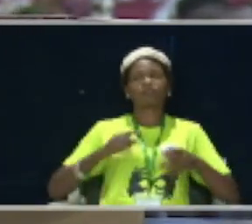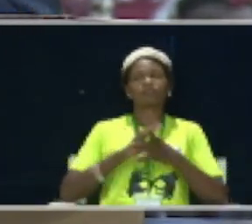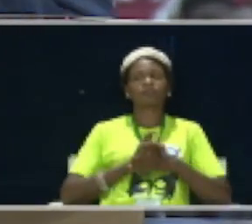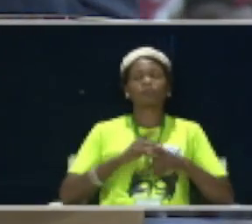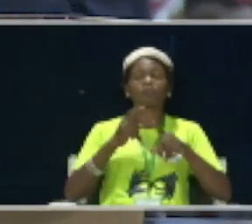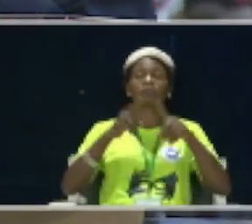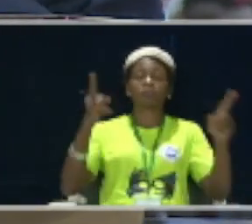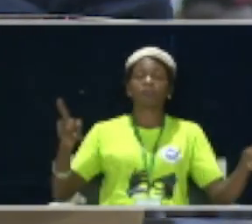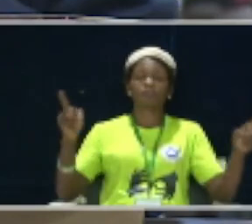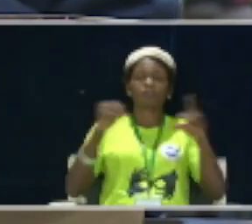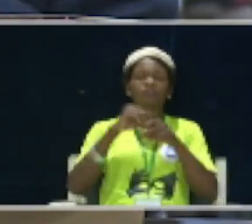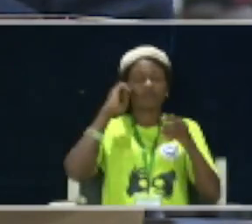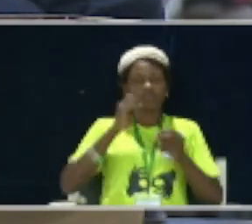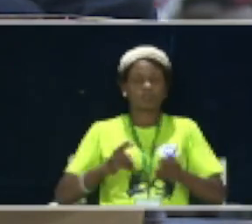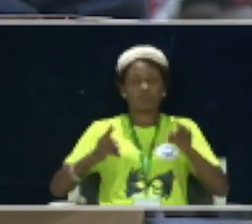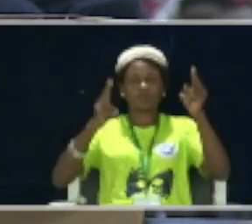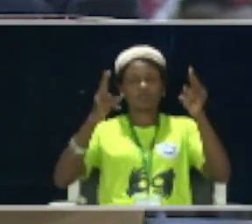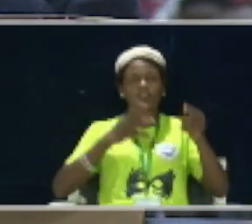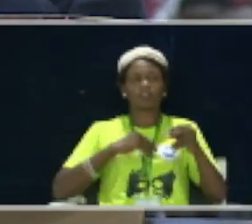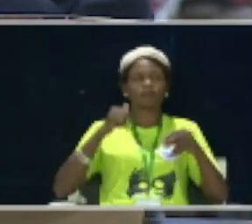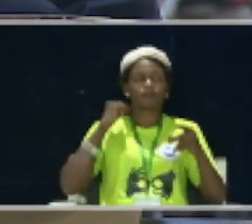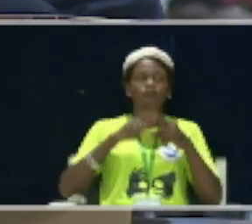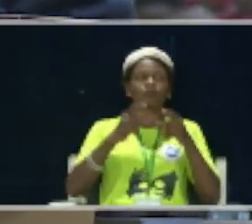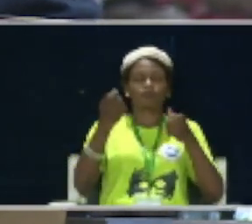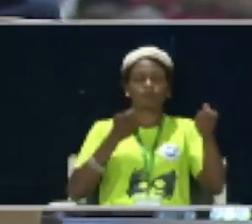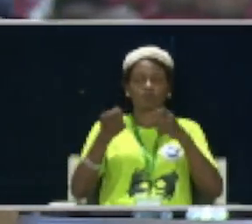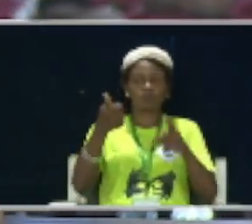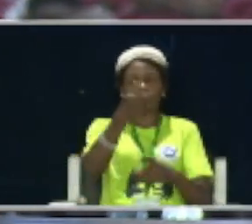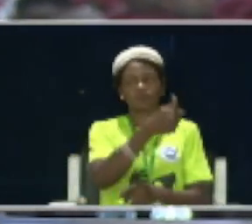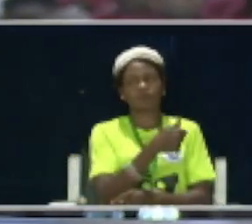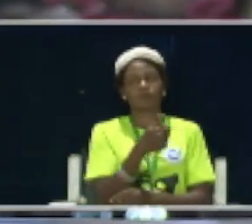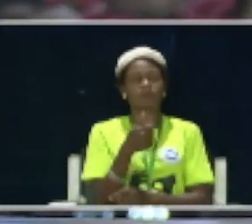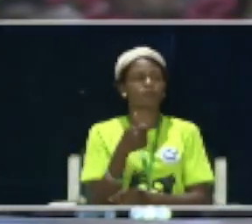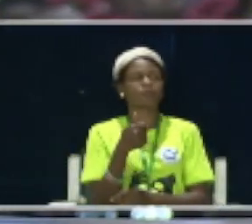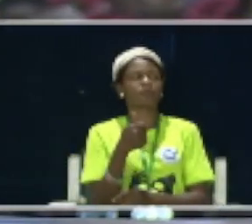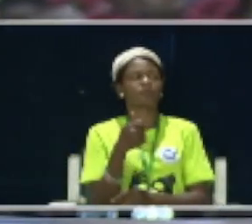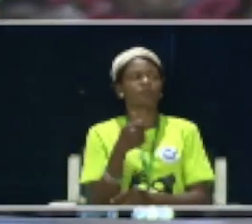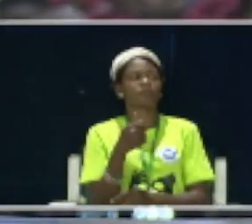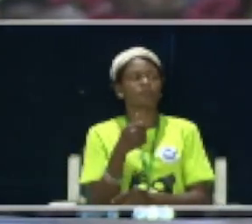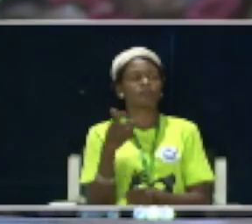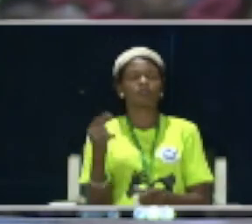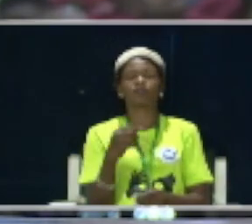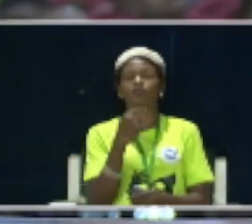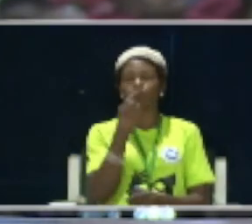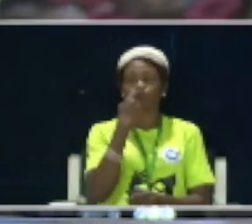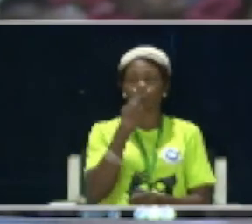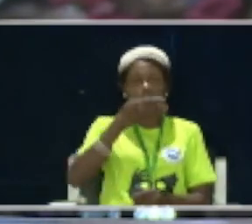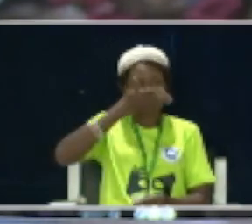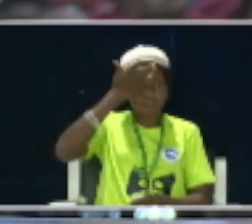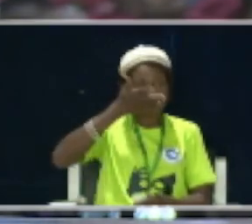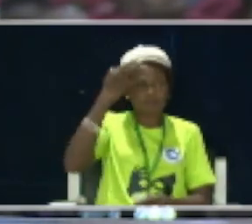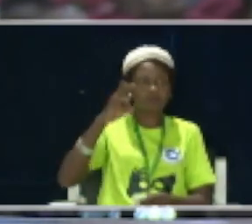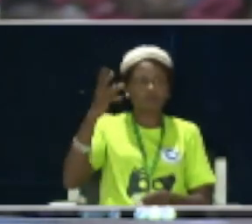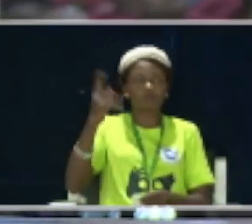But in his haste and refusal to control himself, the sweet aroma of the